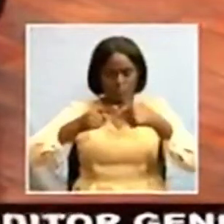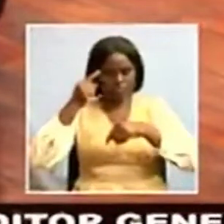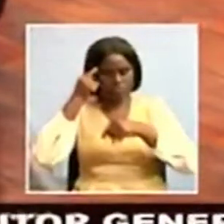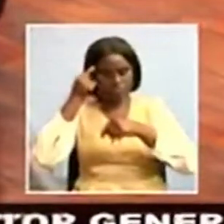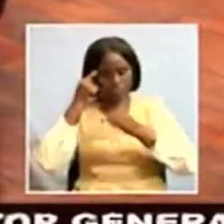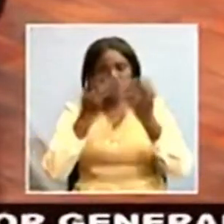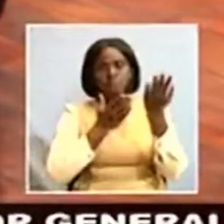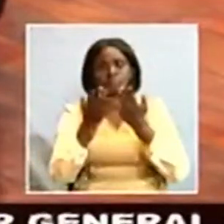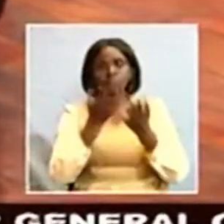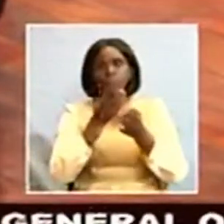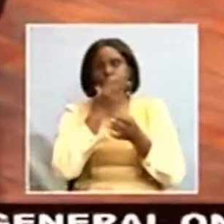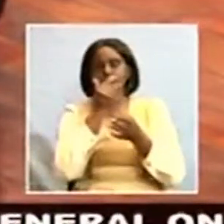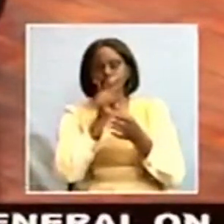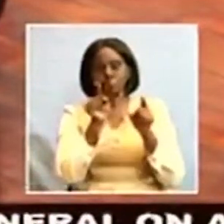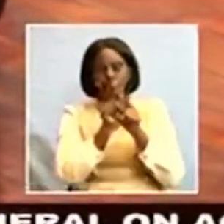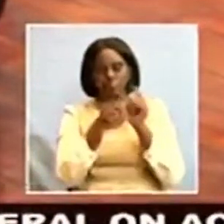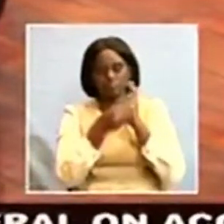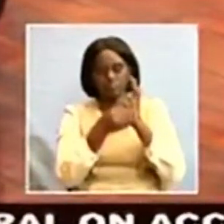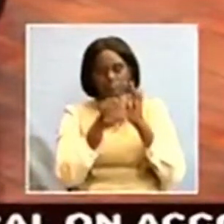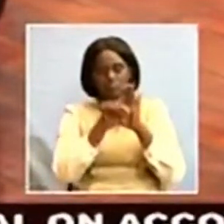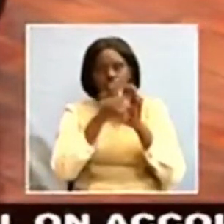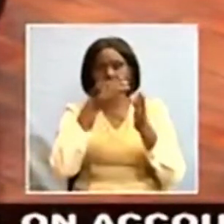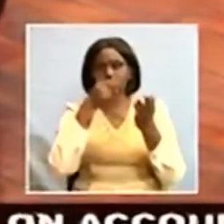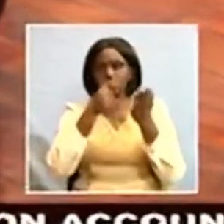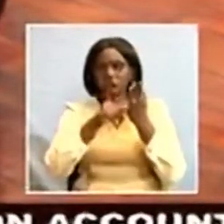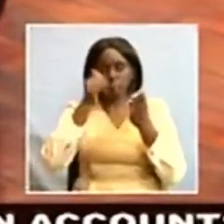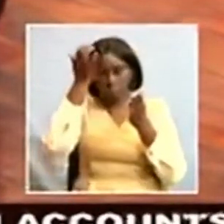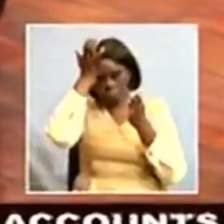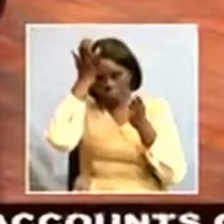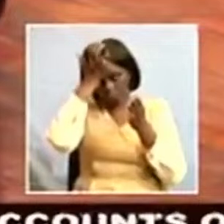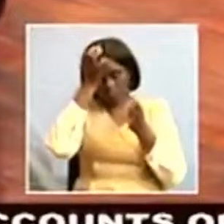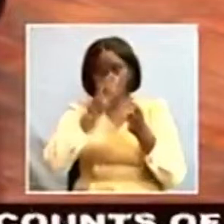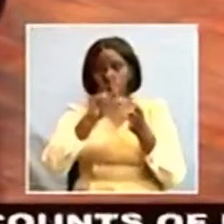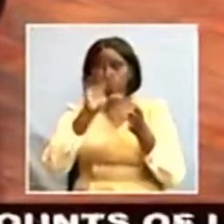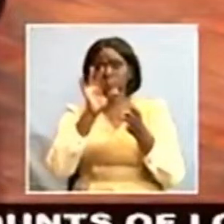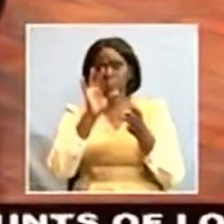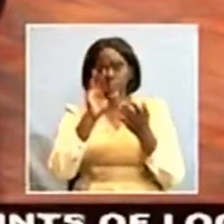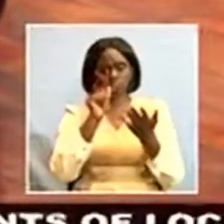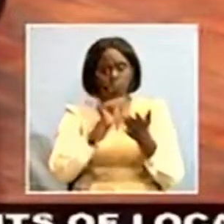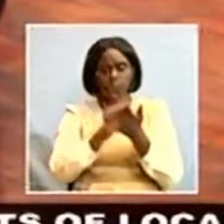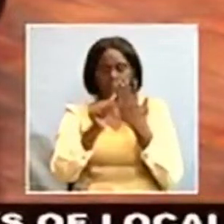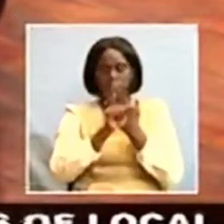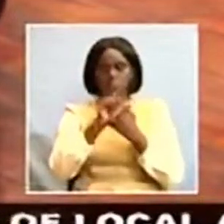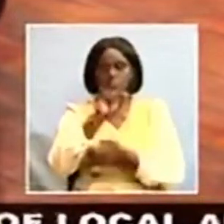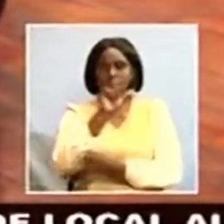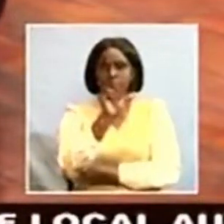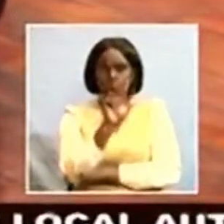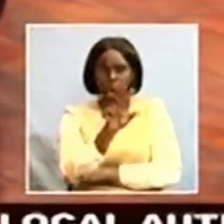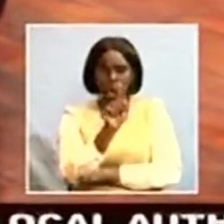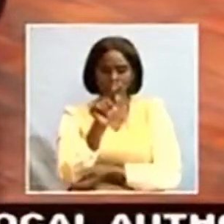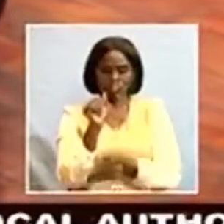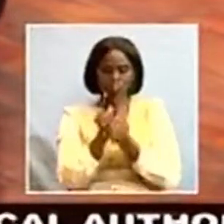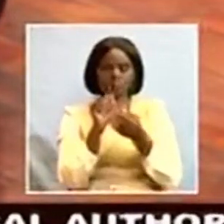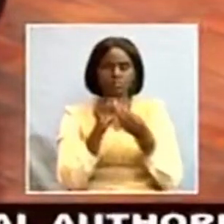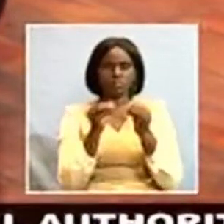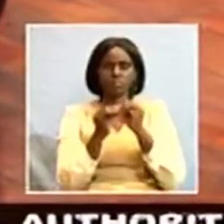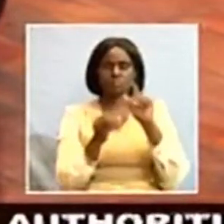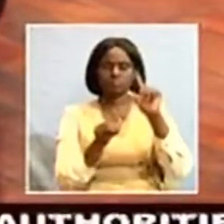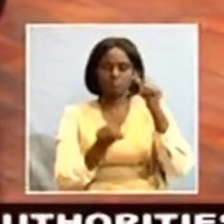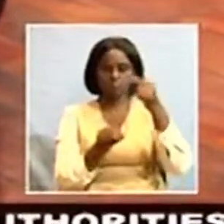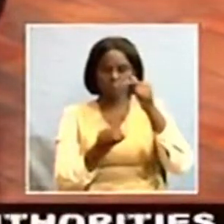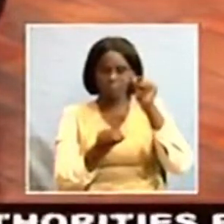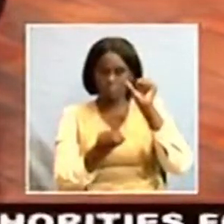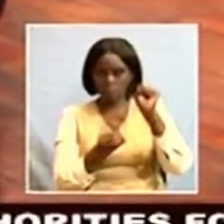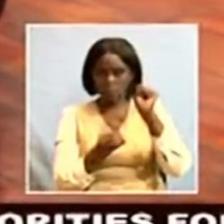Service Commission as guided in a letter dated 29 August 2023 with reference number